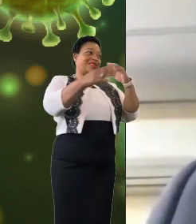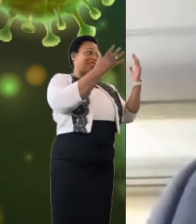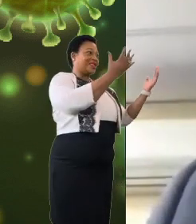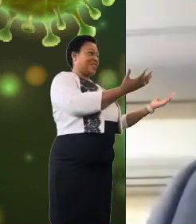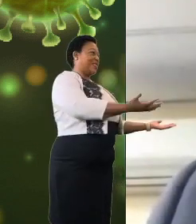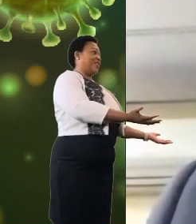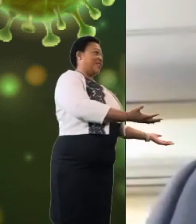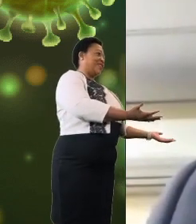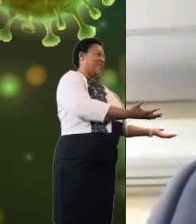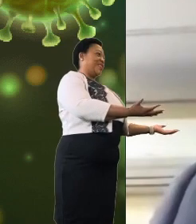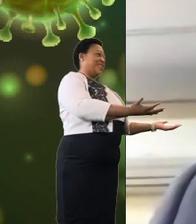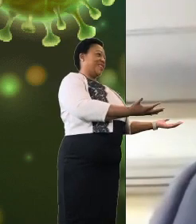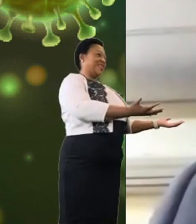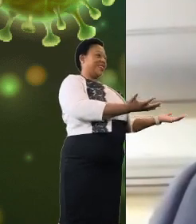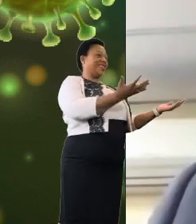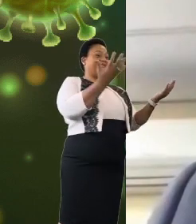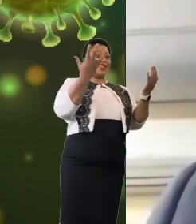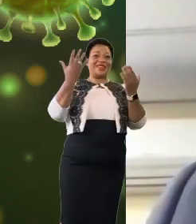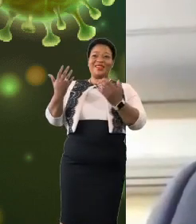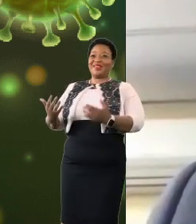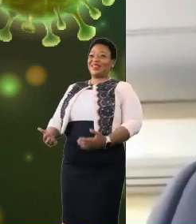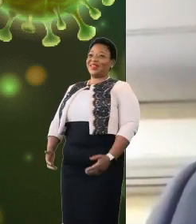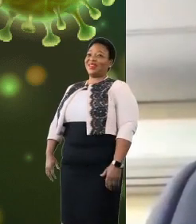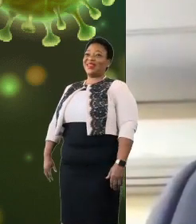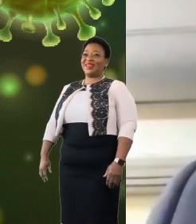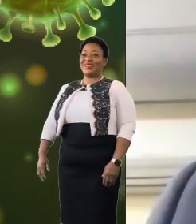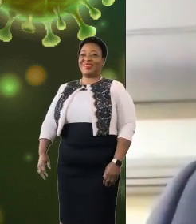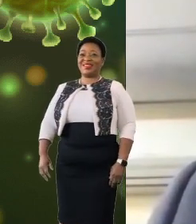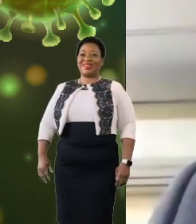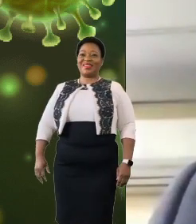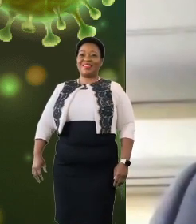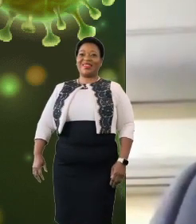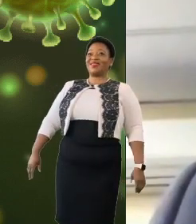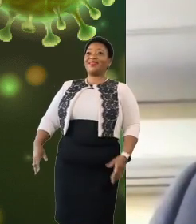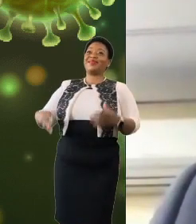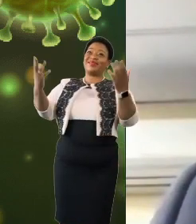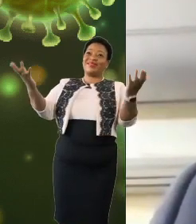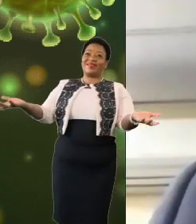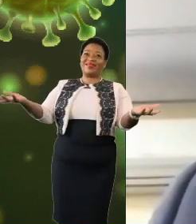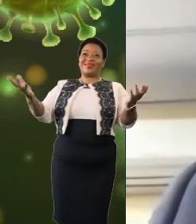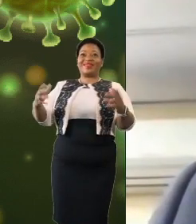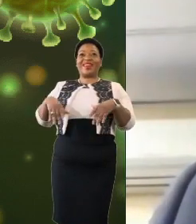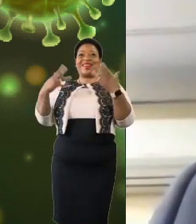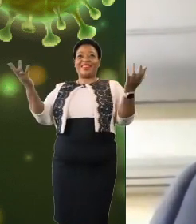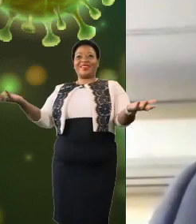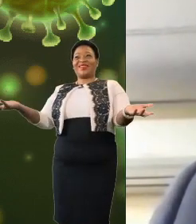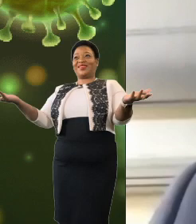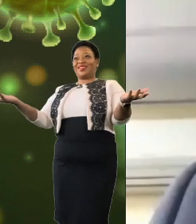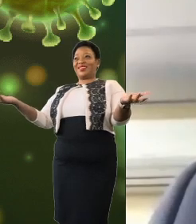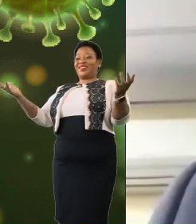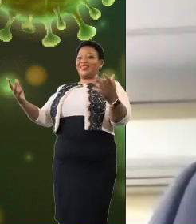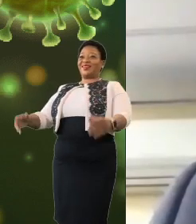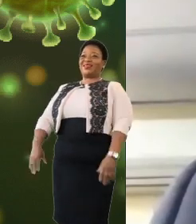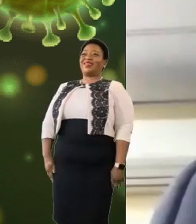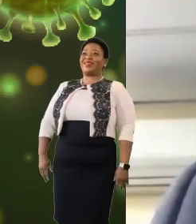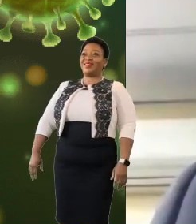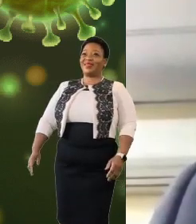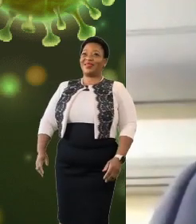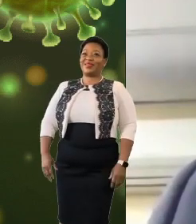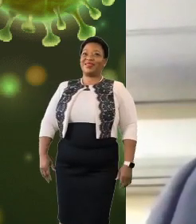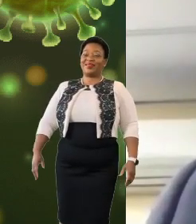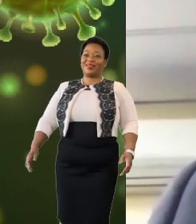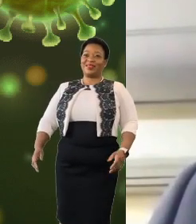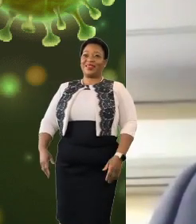has even led to these beneficiaries supplying some of the hospitals